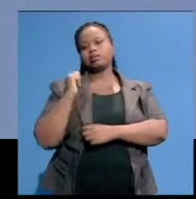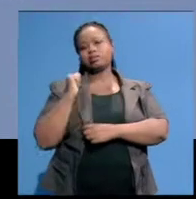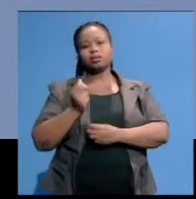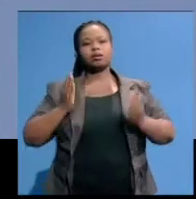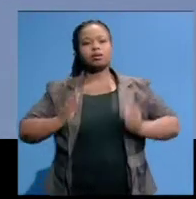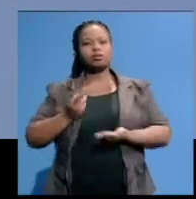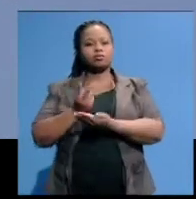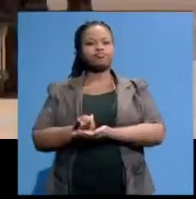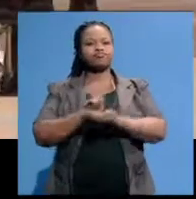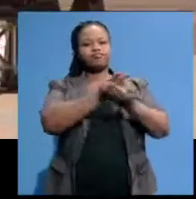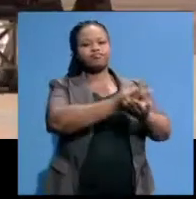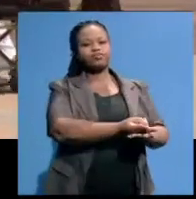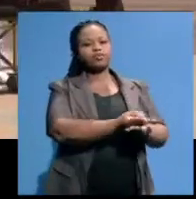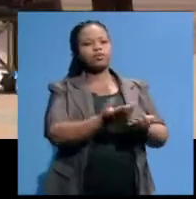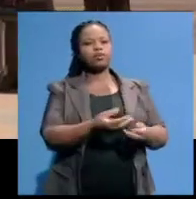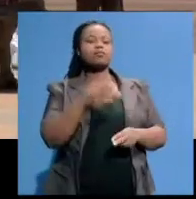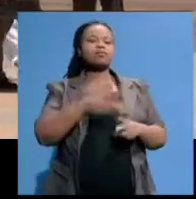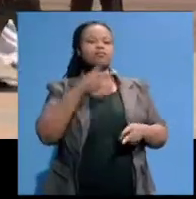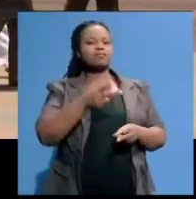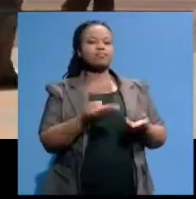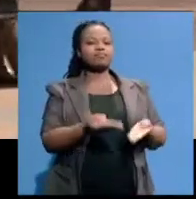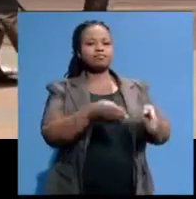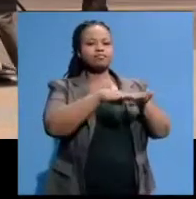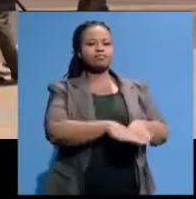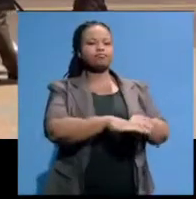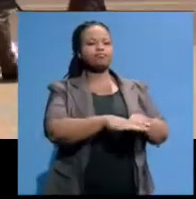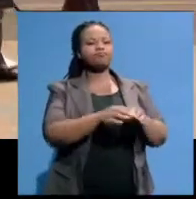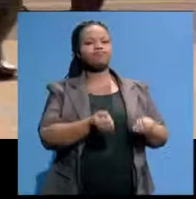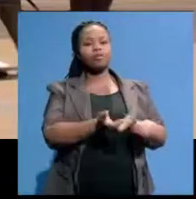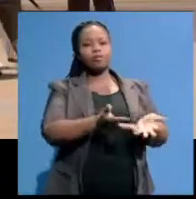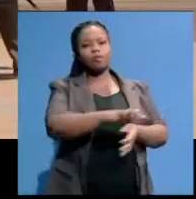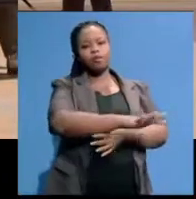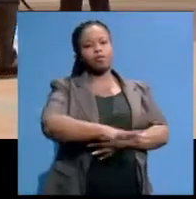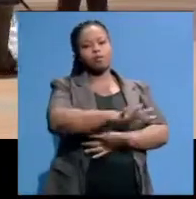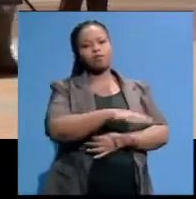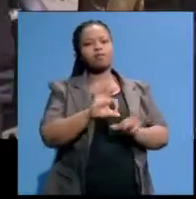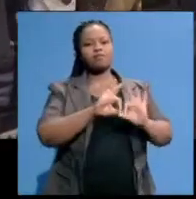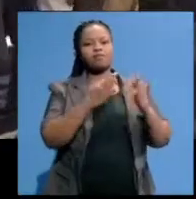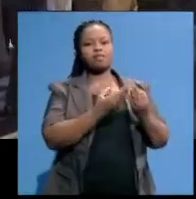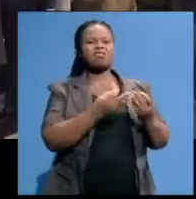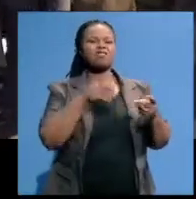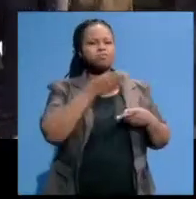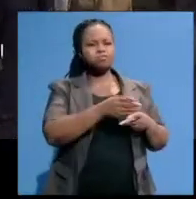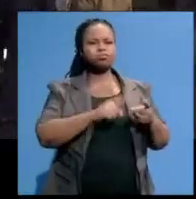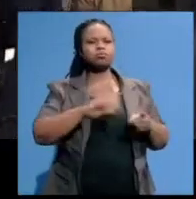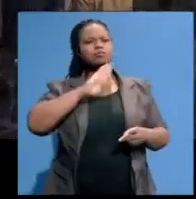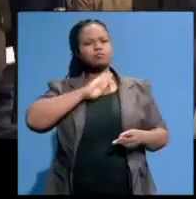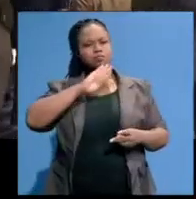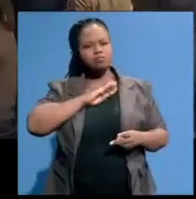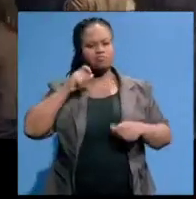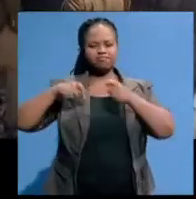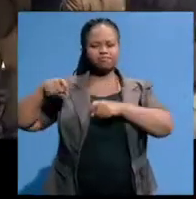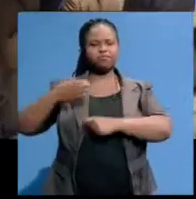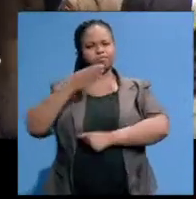over to the home where officially it was handed over to the family. But the military, everything done with such